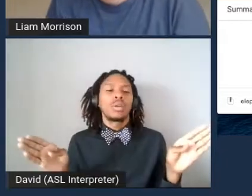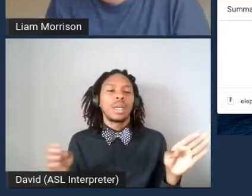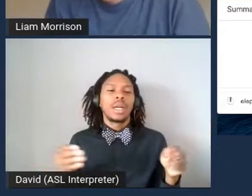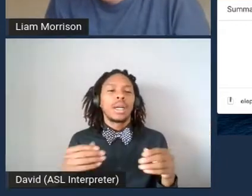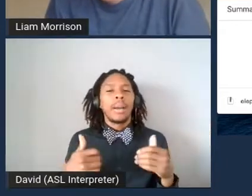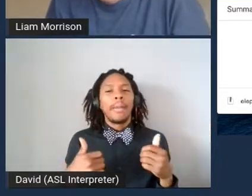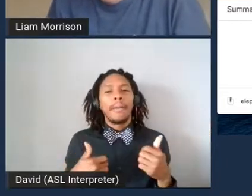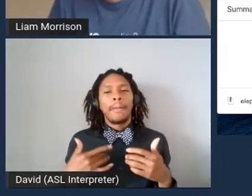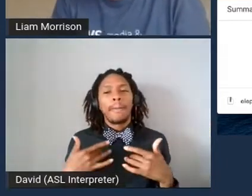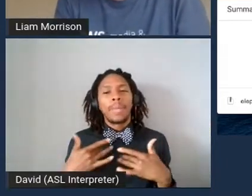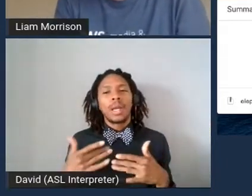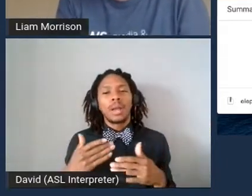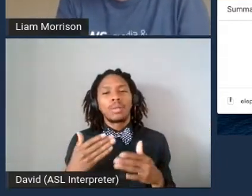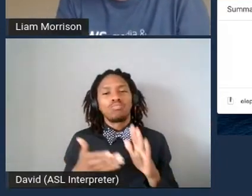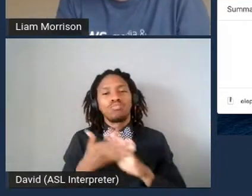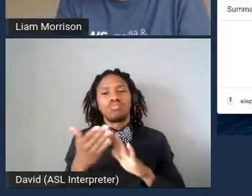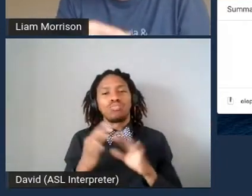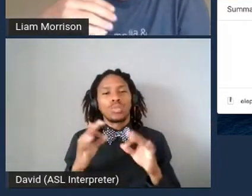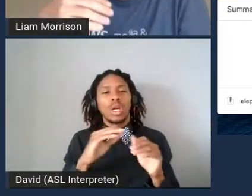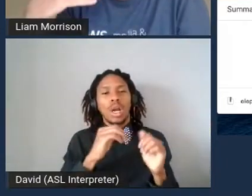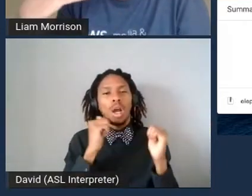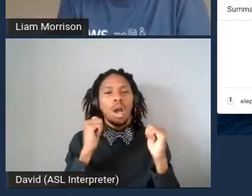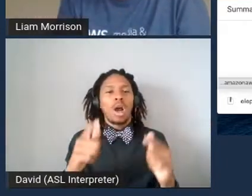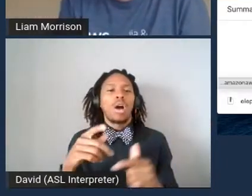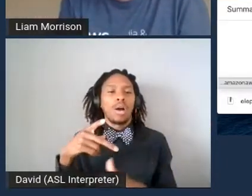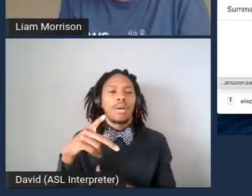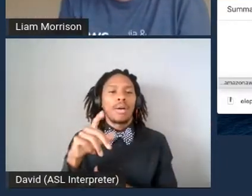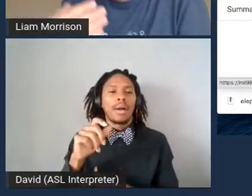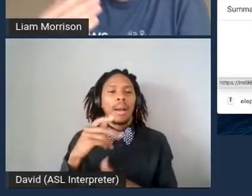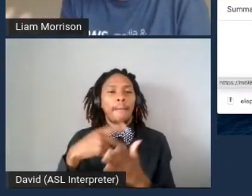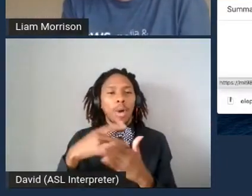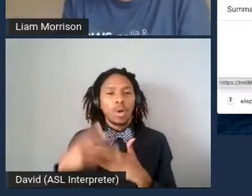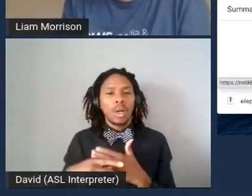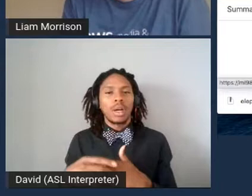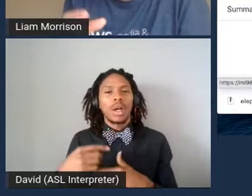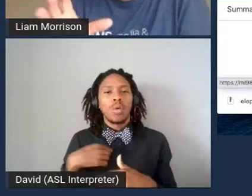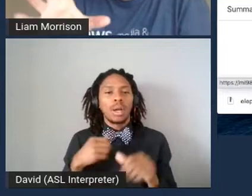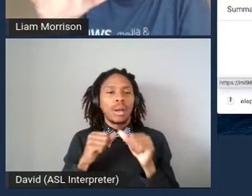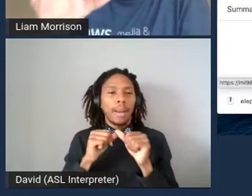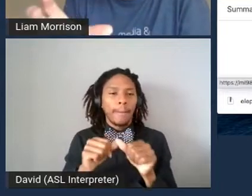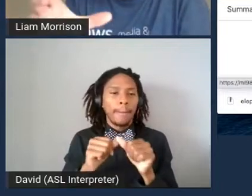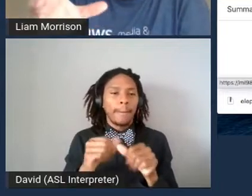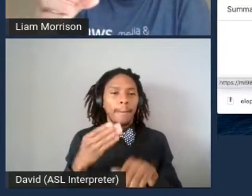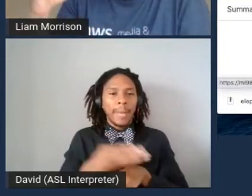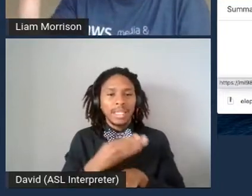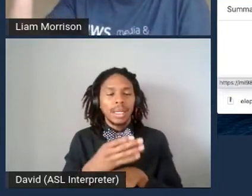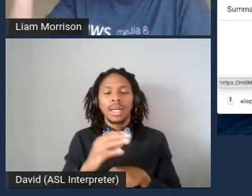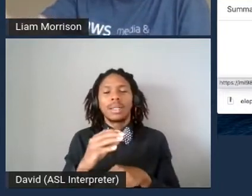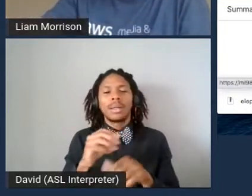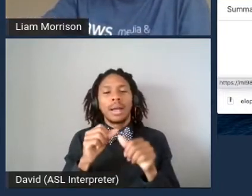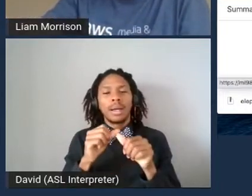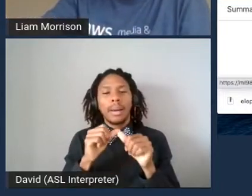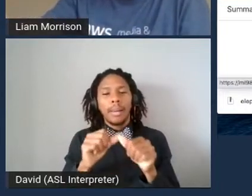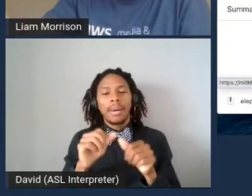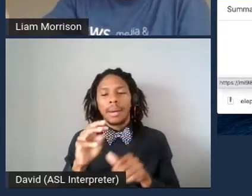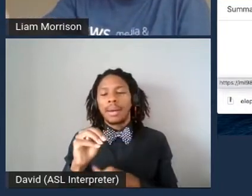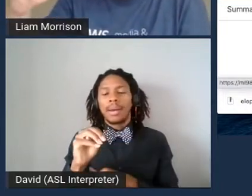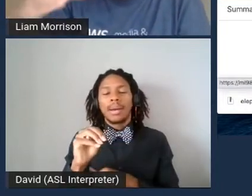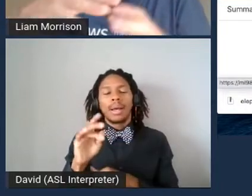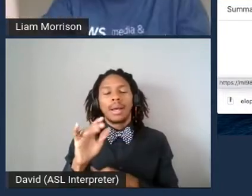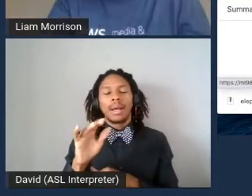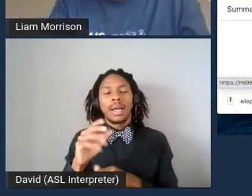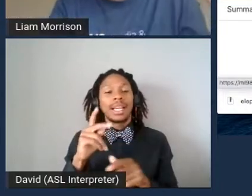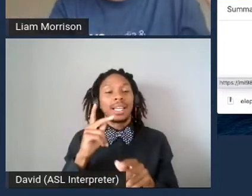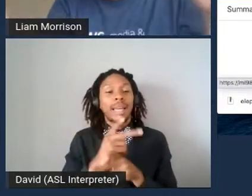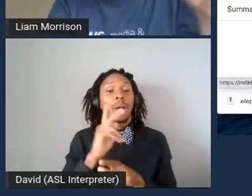platforms. But this code is we maintain this, we keep it up to date. I'm actually going to show the kind of parent of this in a second,